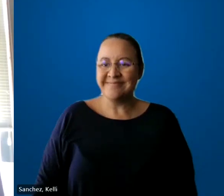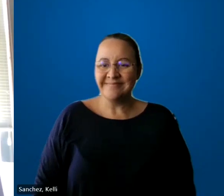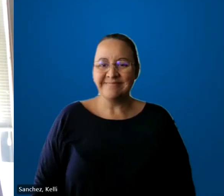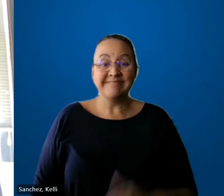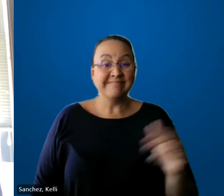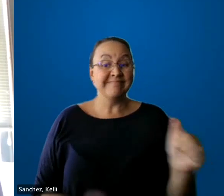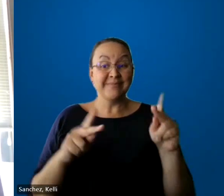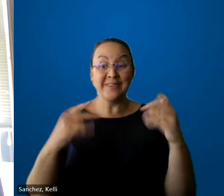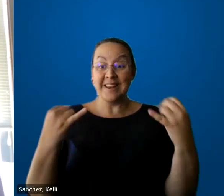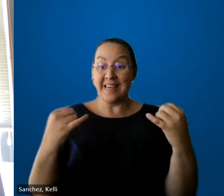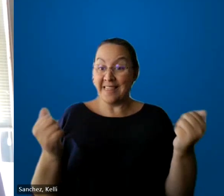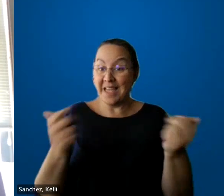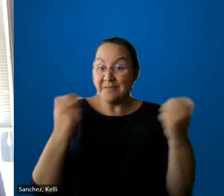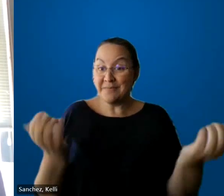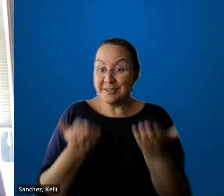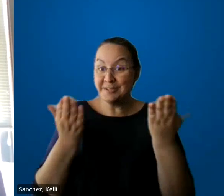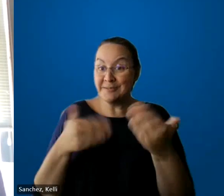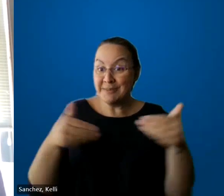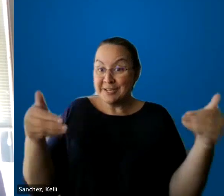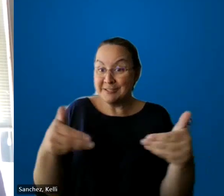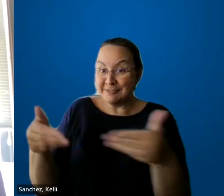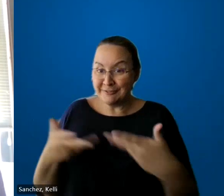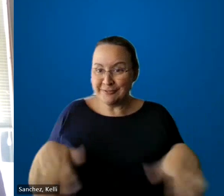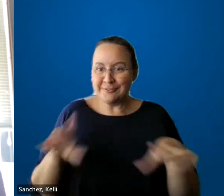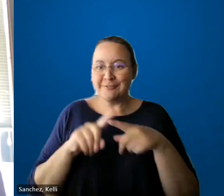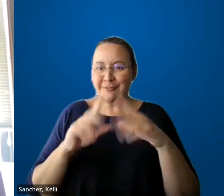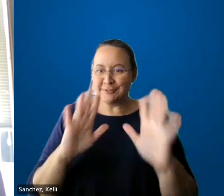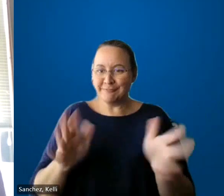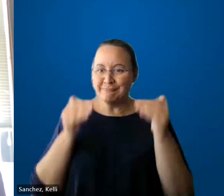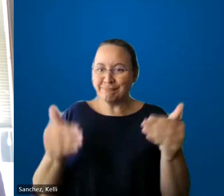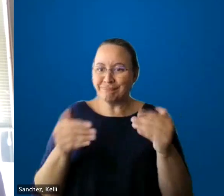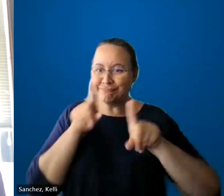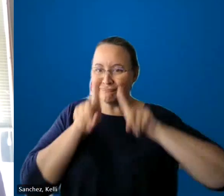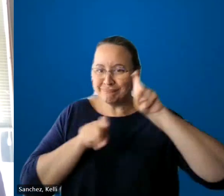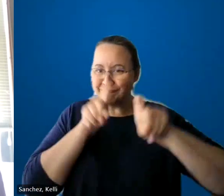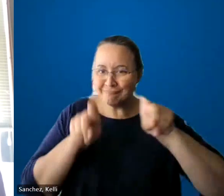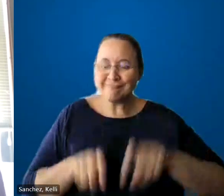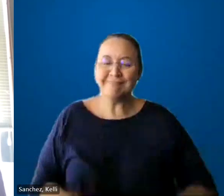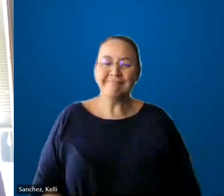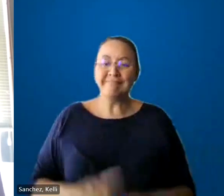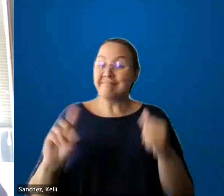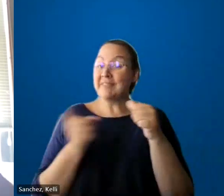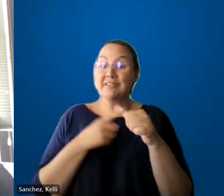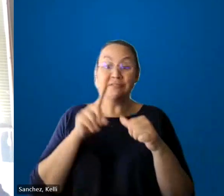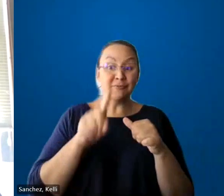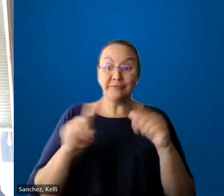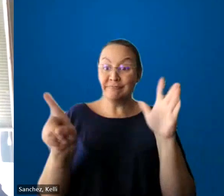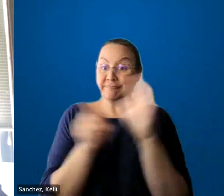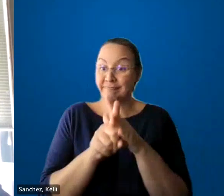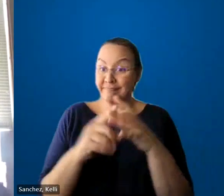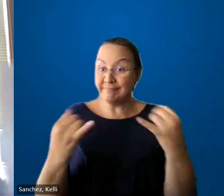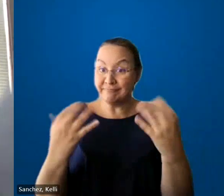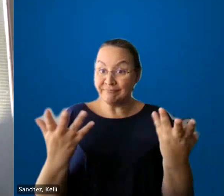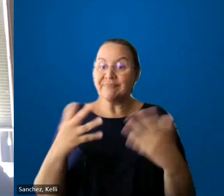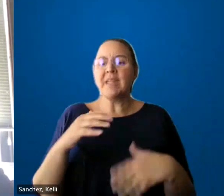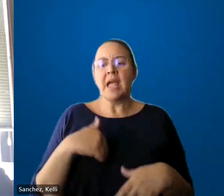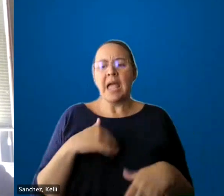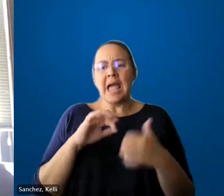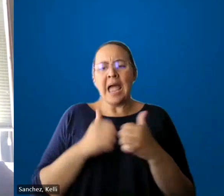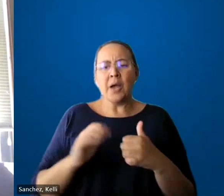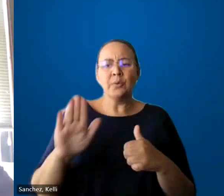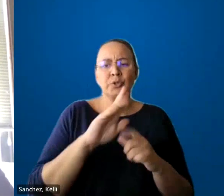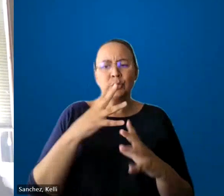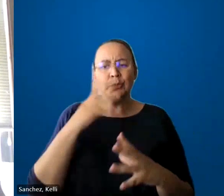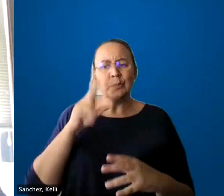Okay, so now that everybody has been introduced, we're going to jump into some questions. So our first question today is, how has your